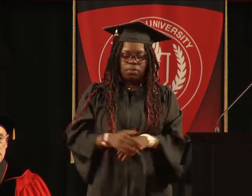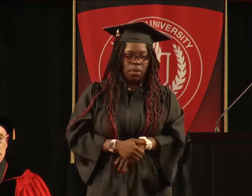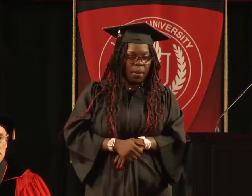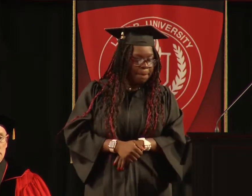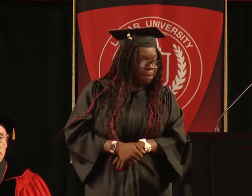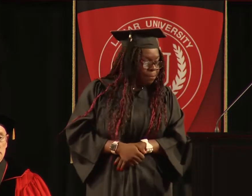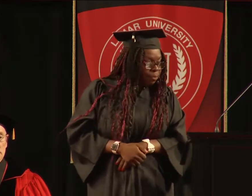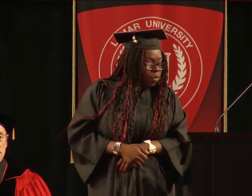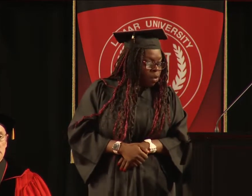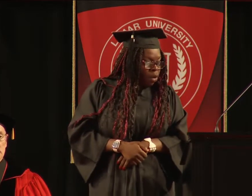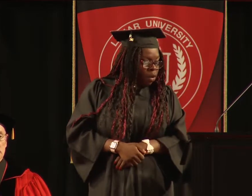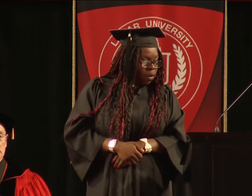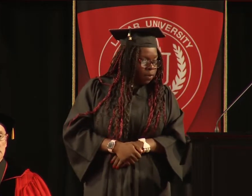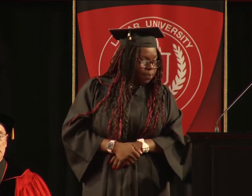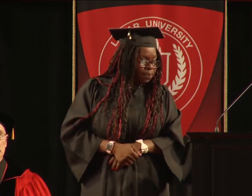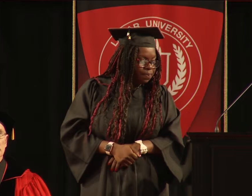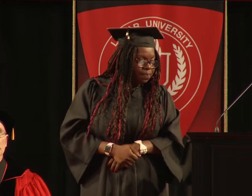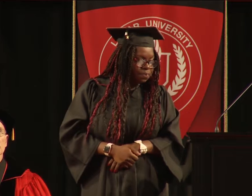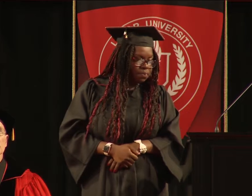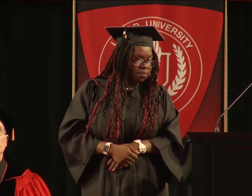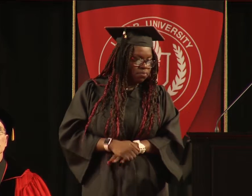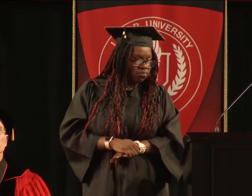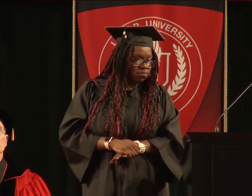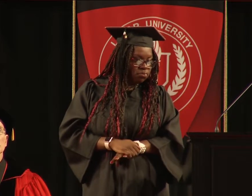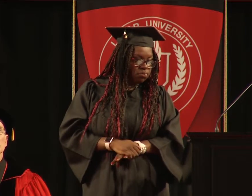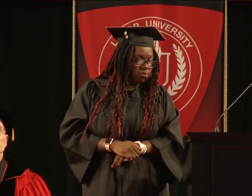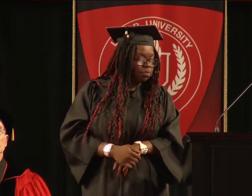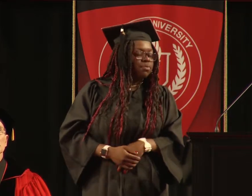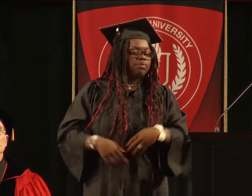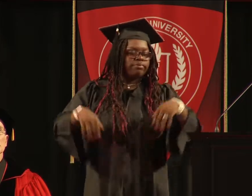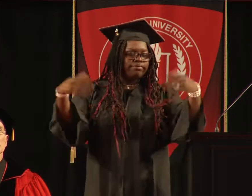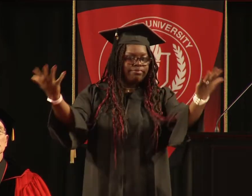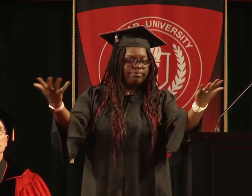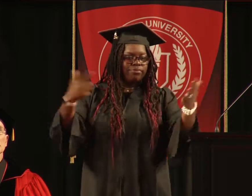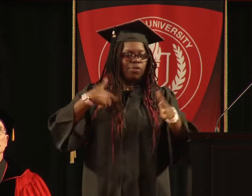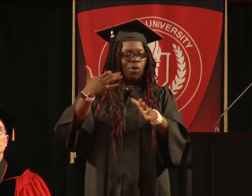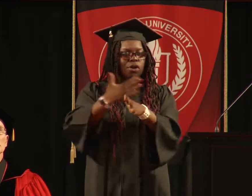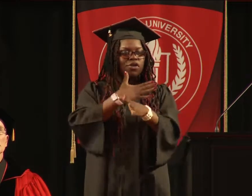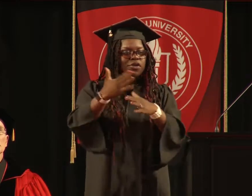with us, all the visitors and guests.